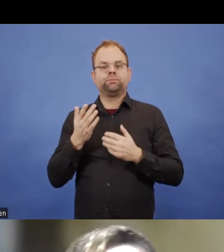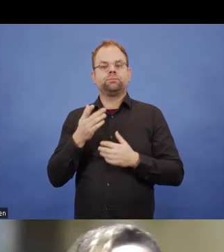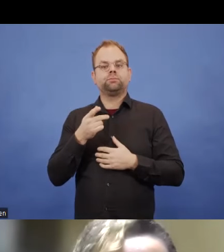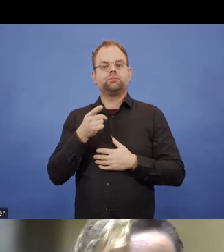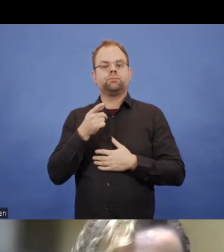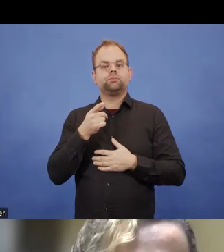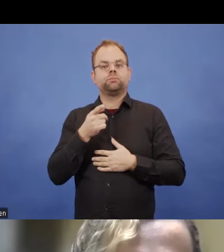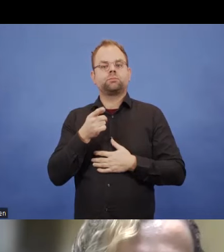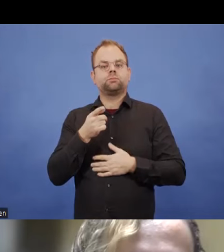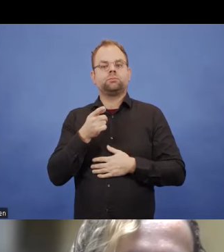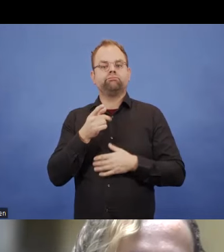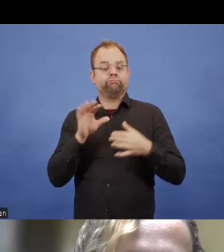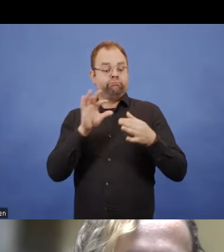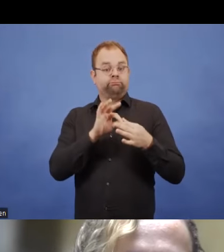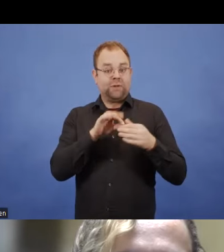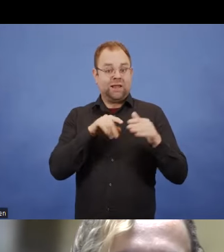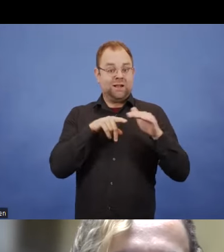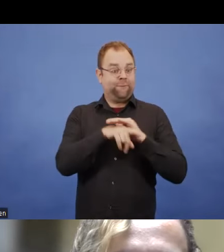Yes, thank you, Ricardo.